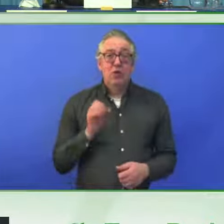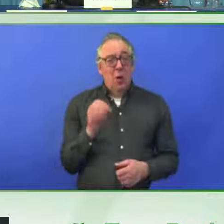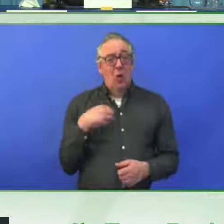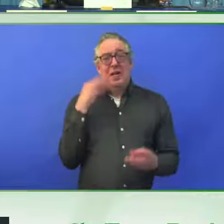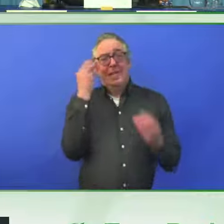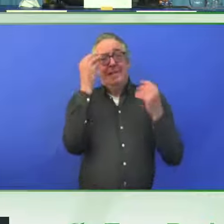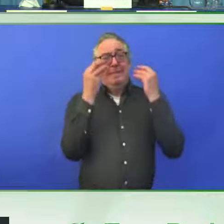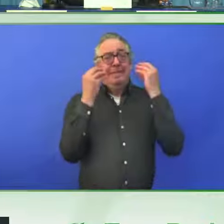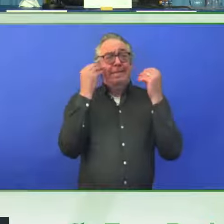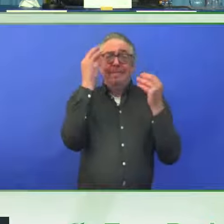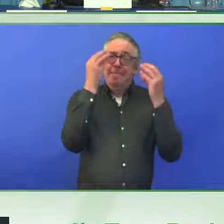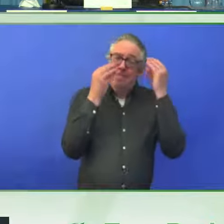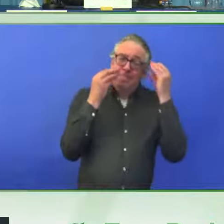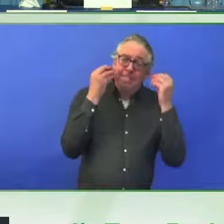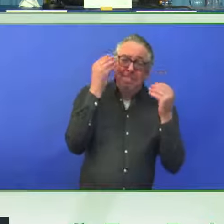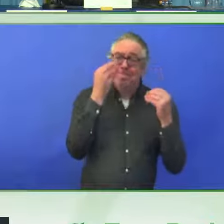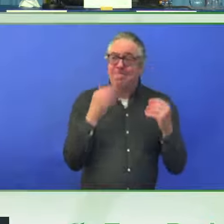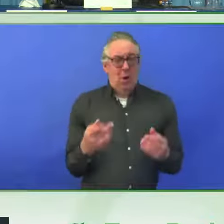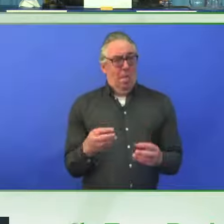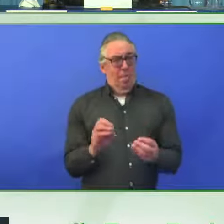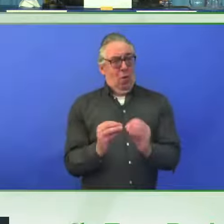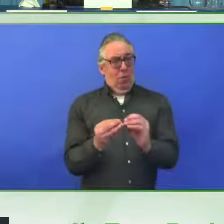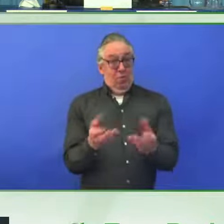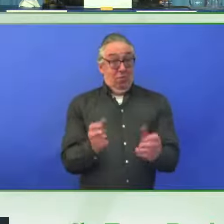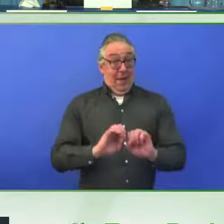to address this?